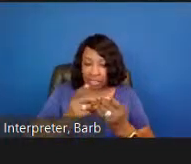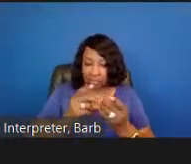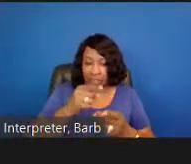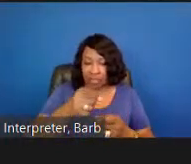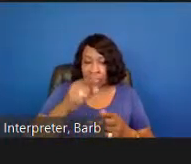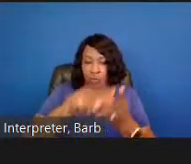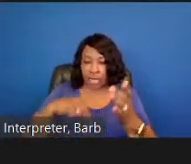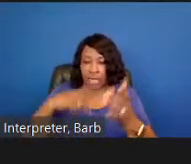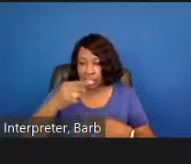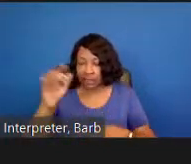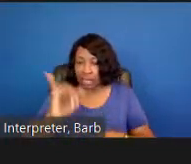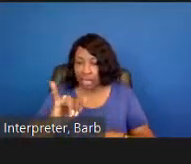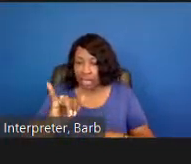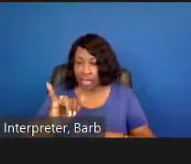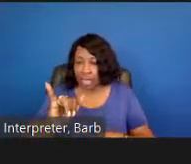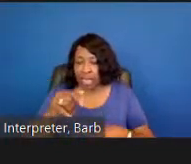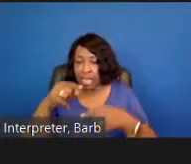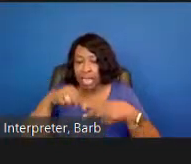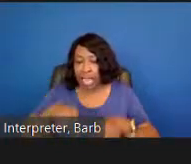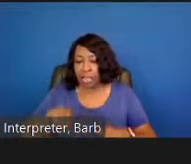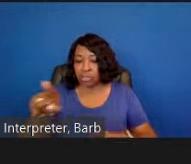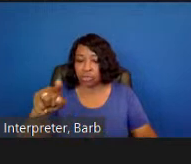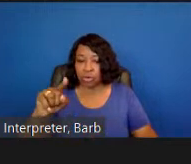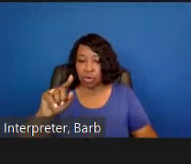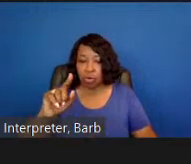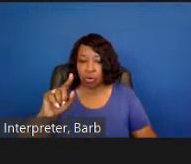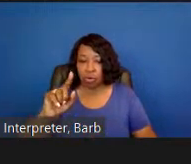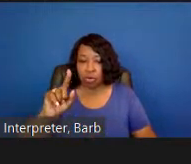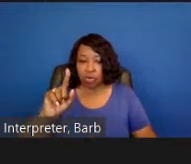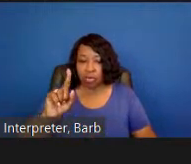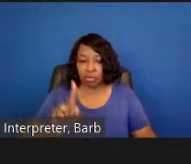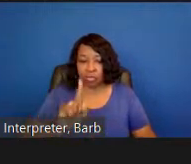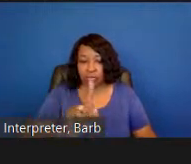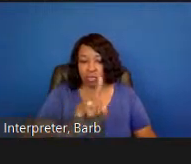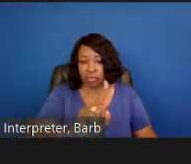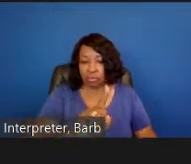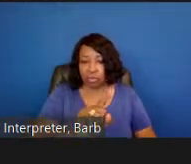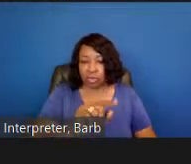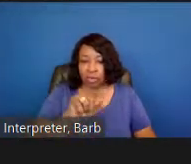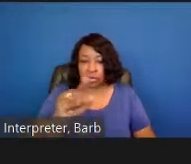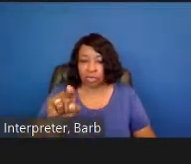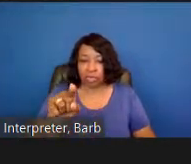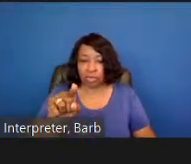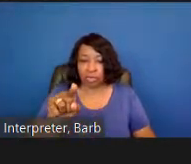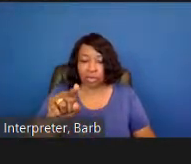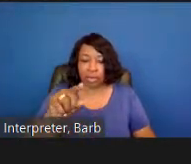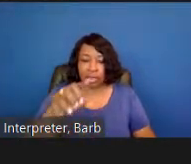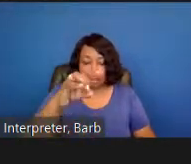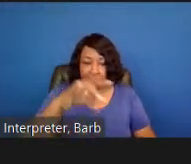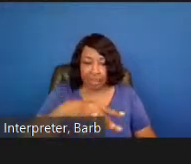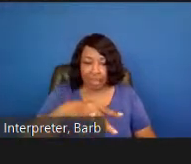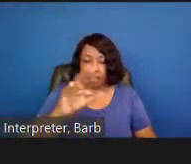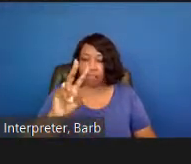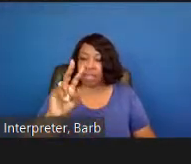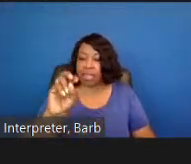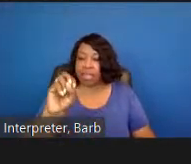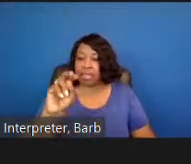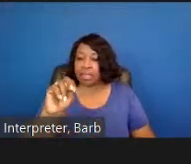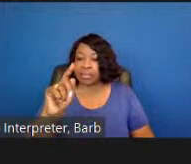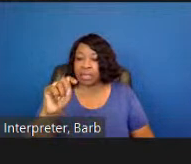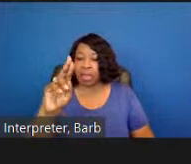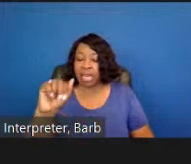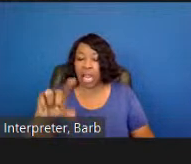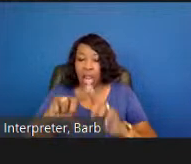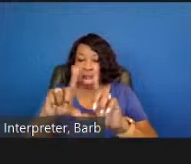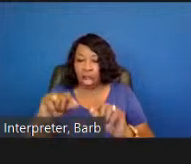like as you walk up to it. If you're going to pay, the card reader, the Venture card reader is on the right, and you could just